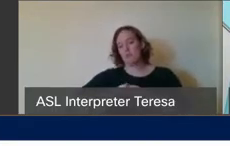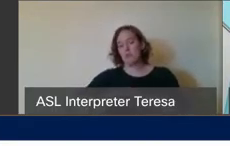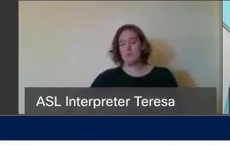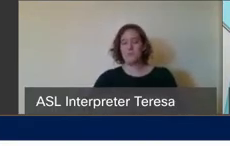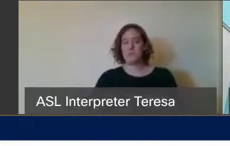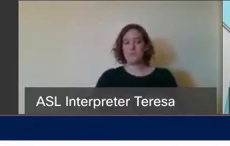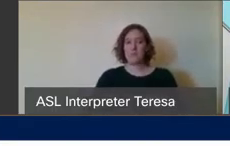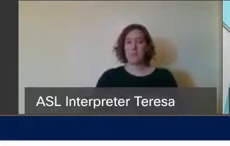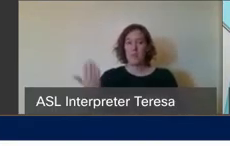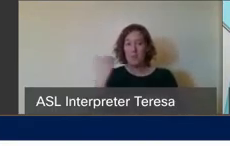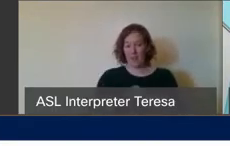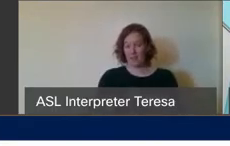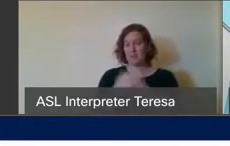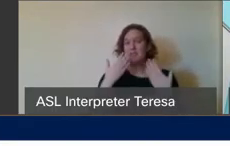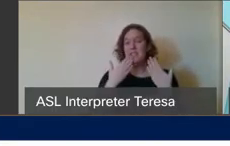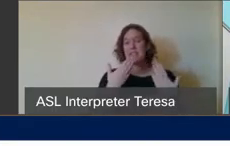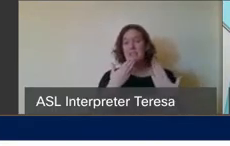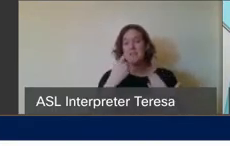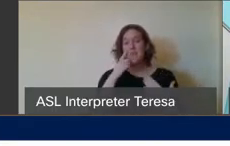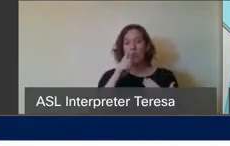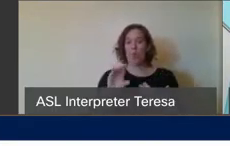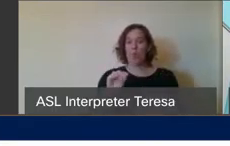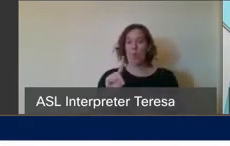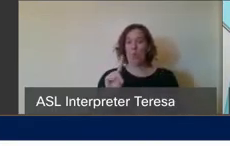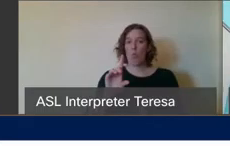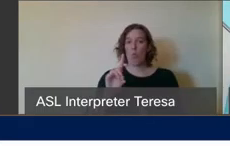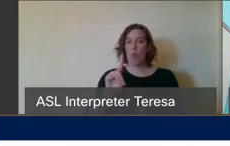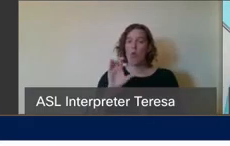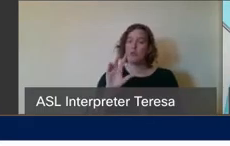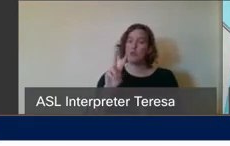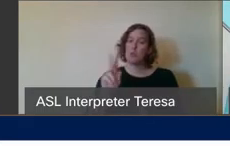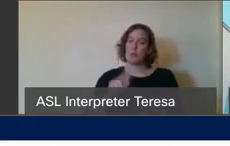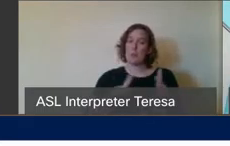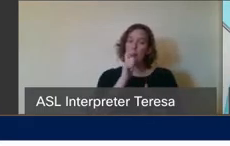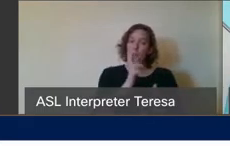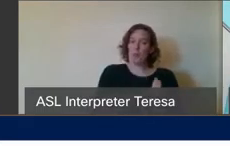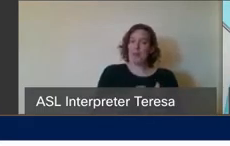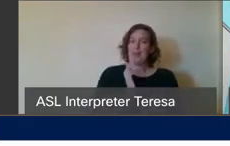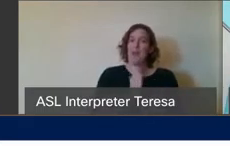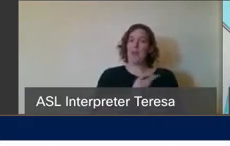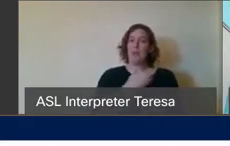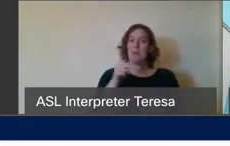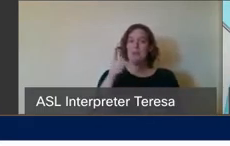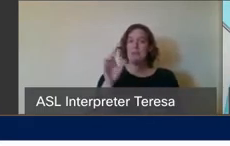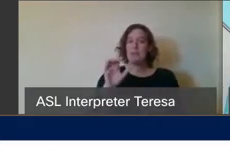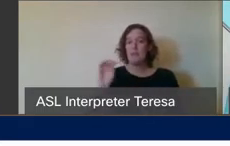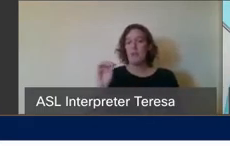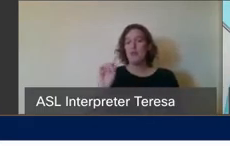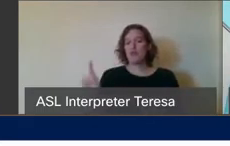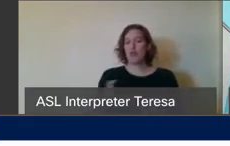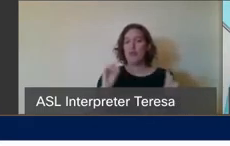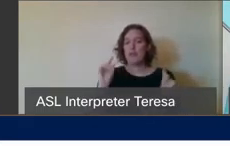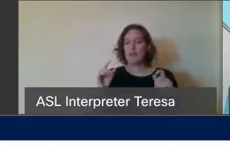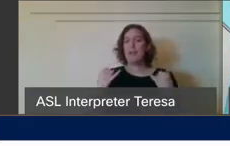So again, thank you to the 102 folks who participated in our PCO survey. And now we